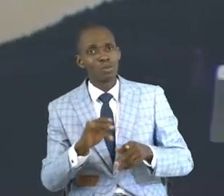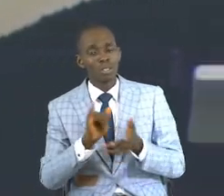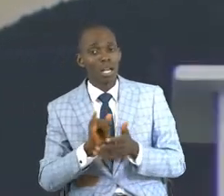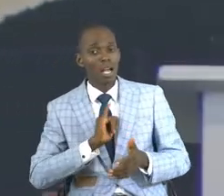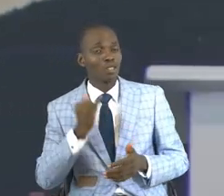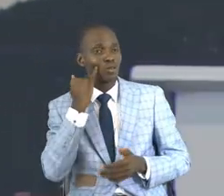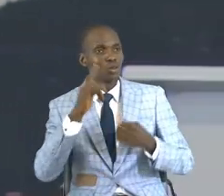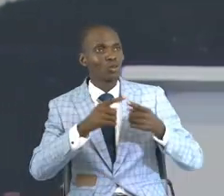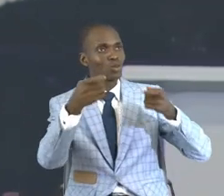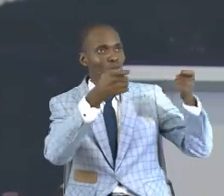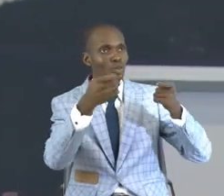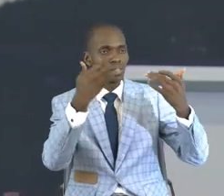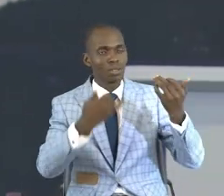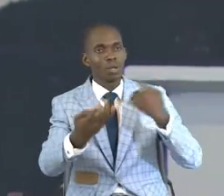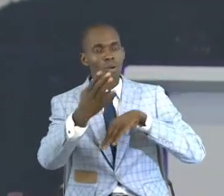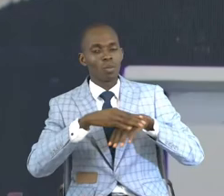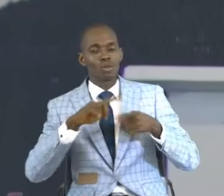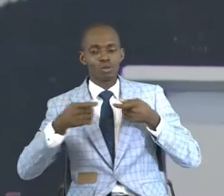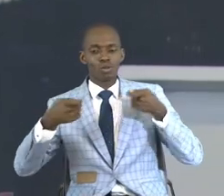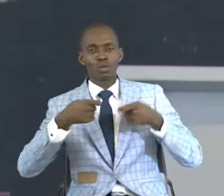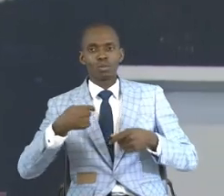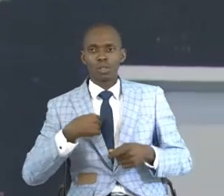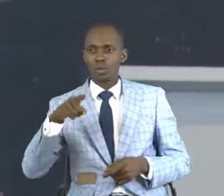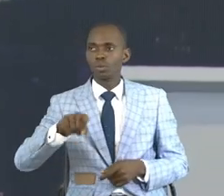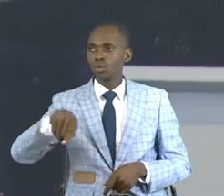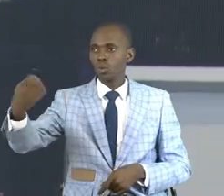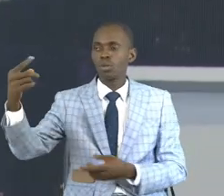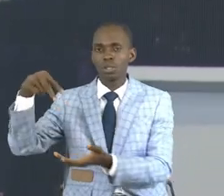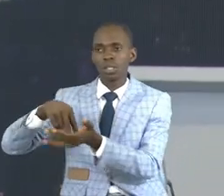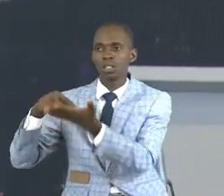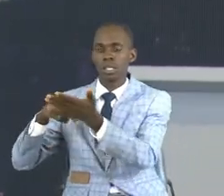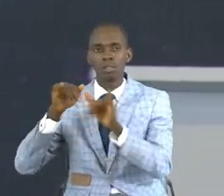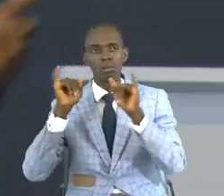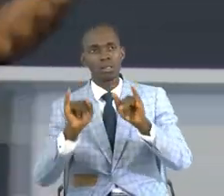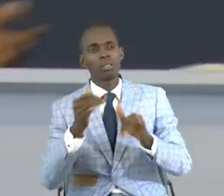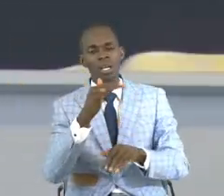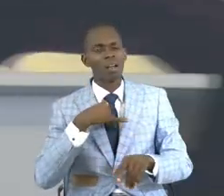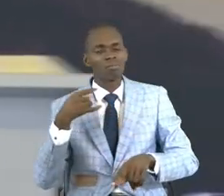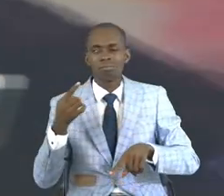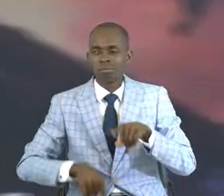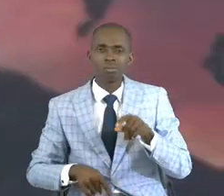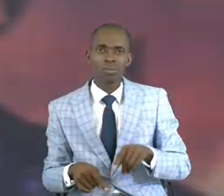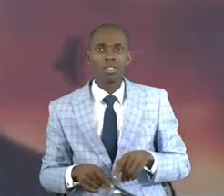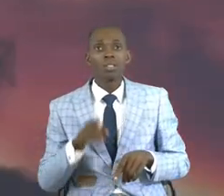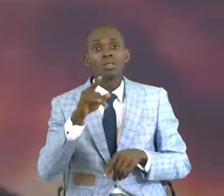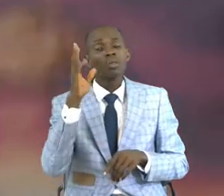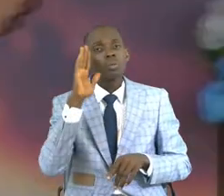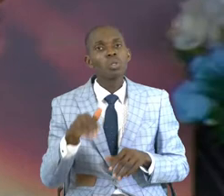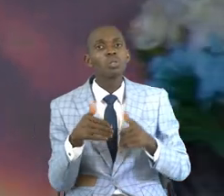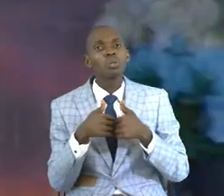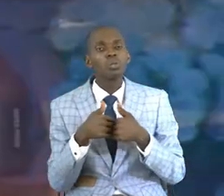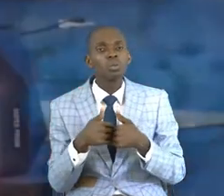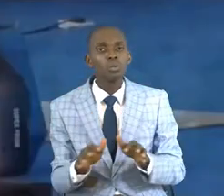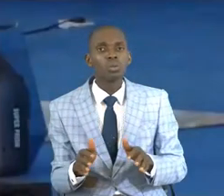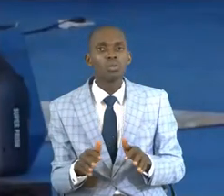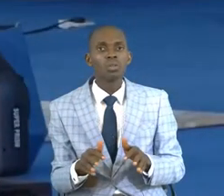come and tell me, it's your turn, go and stand there, go and stay there. I cannot. You know, you will just die alone,